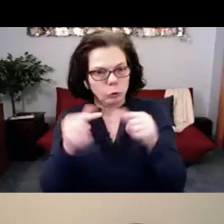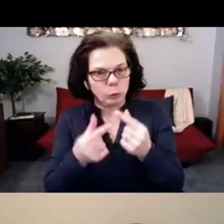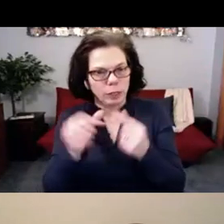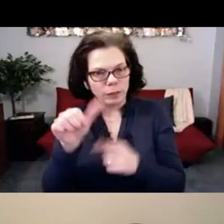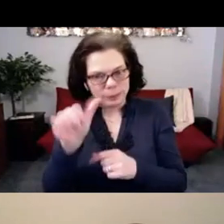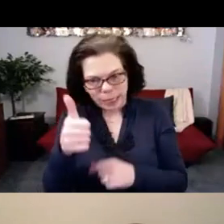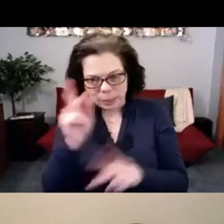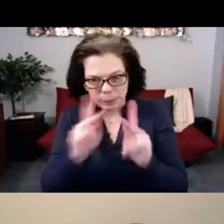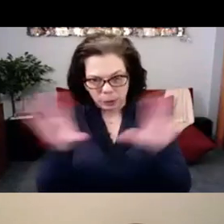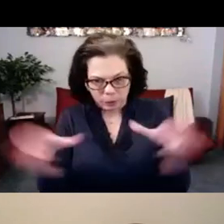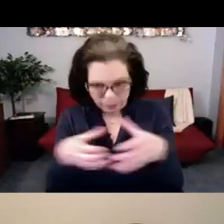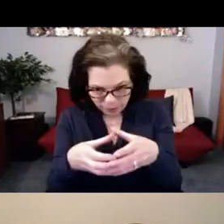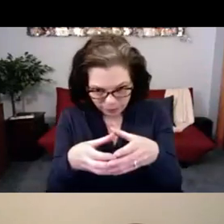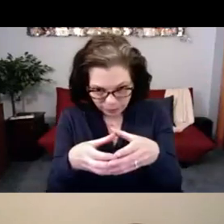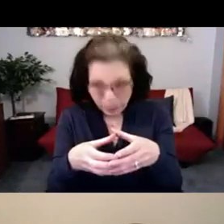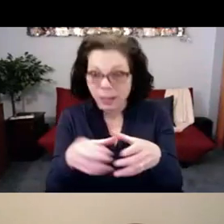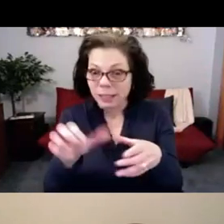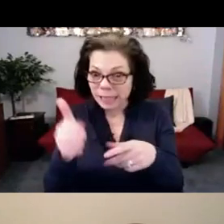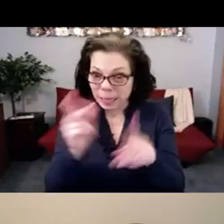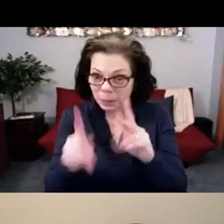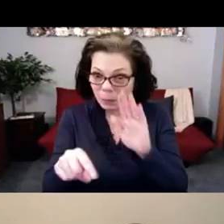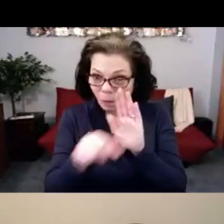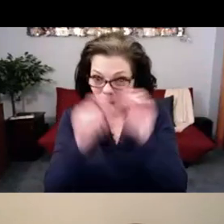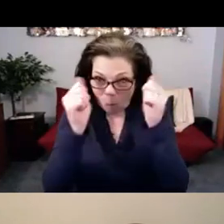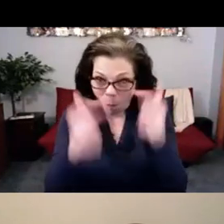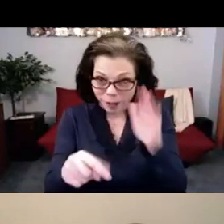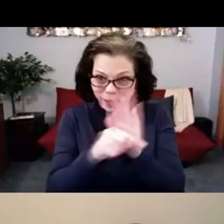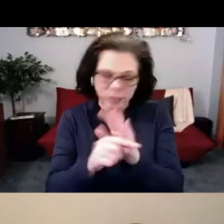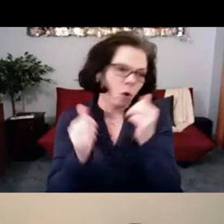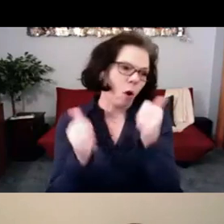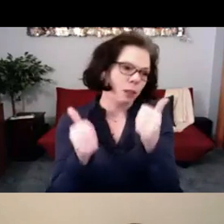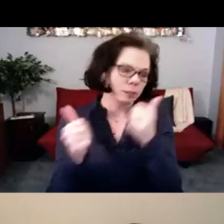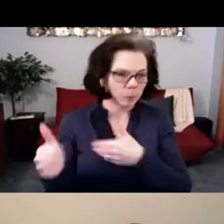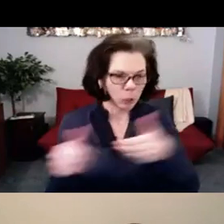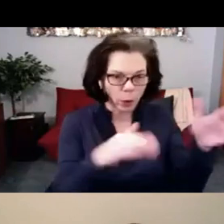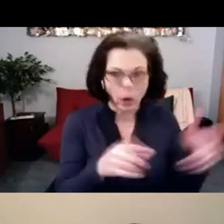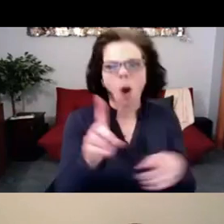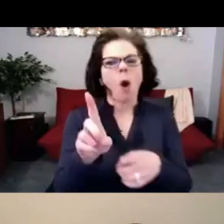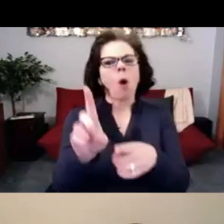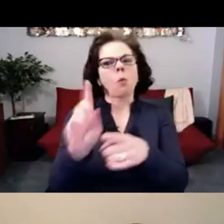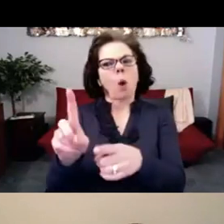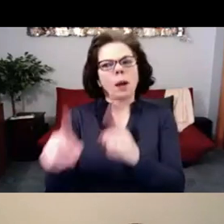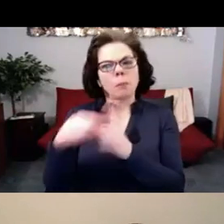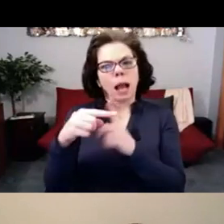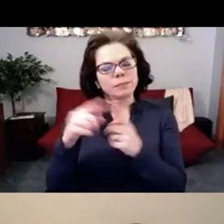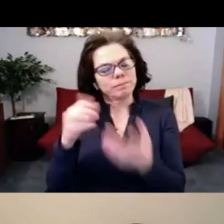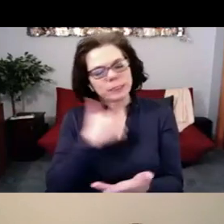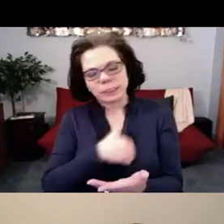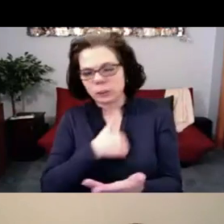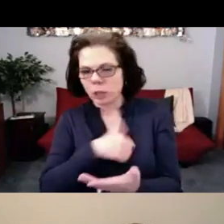more people to be treated economically versus other means of testing.